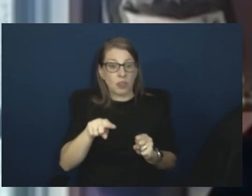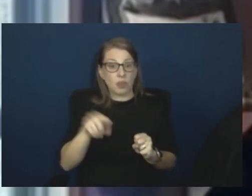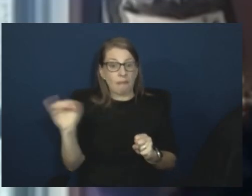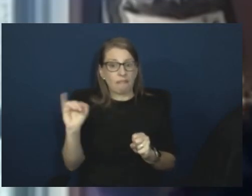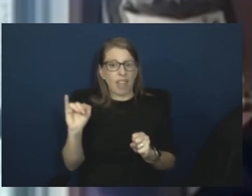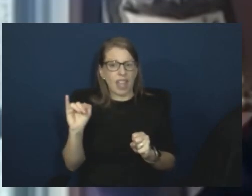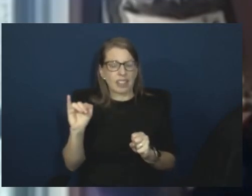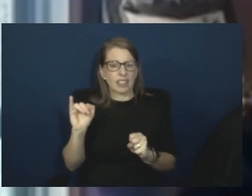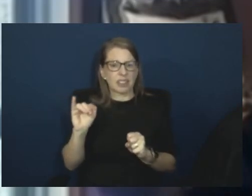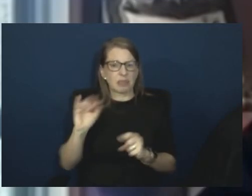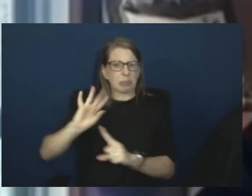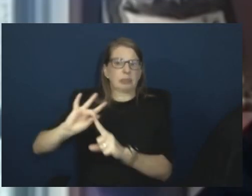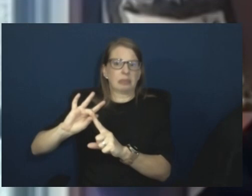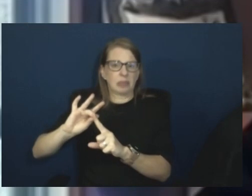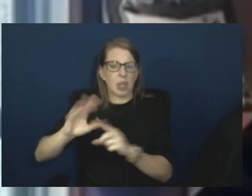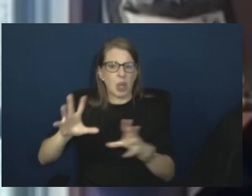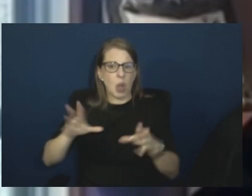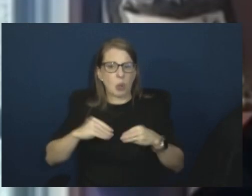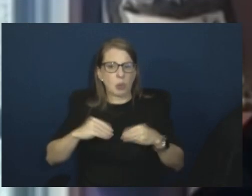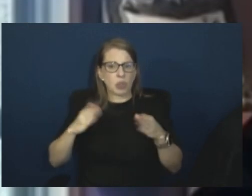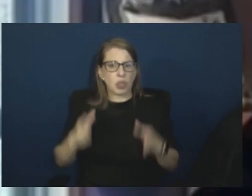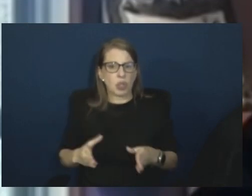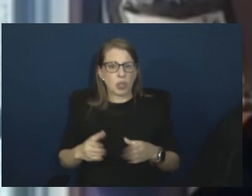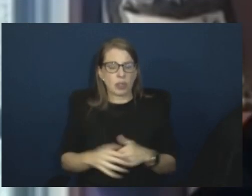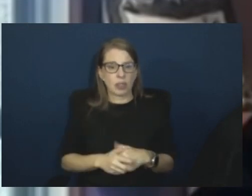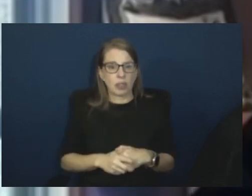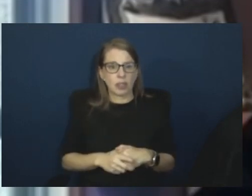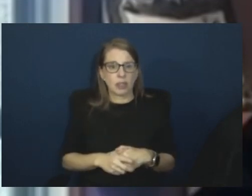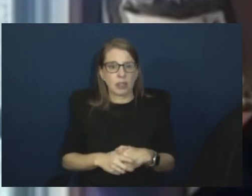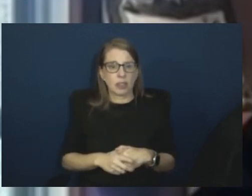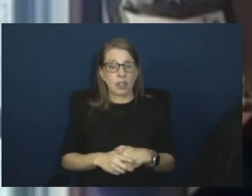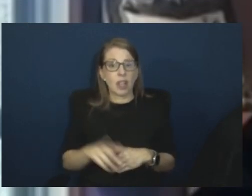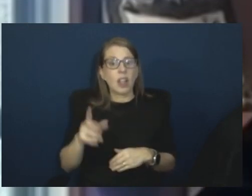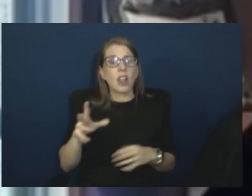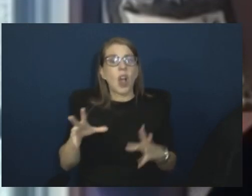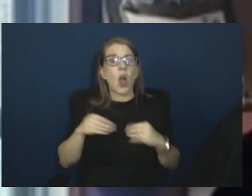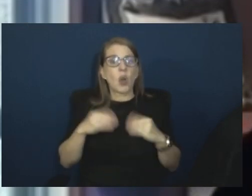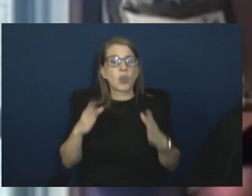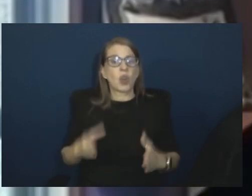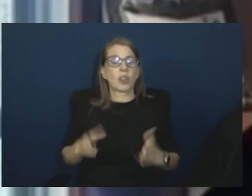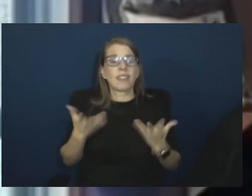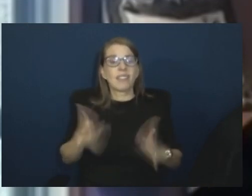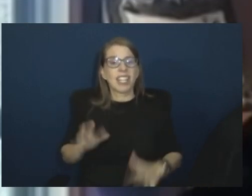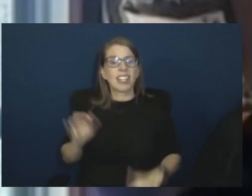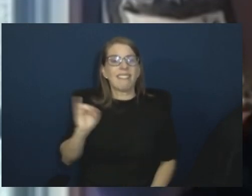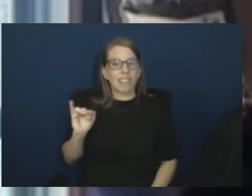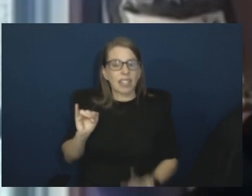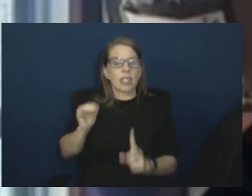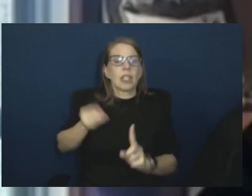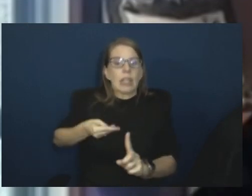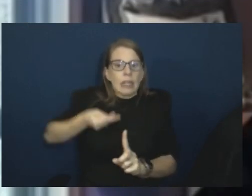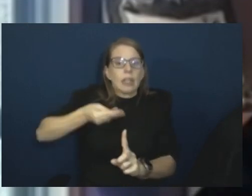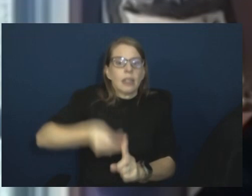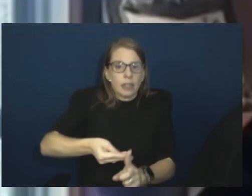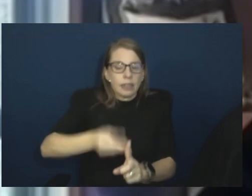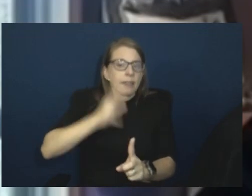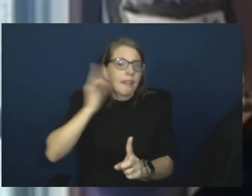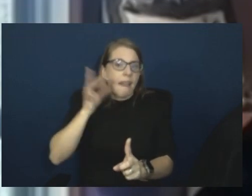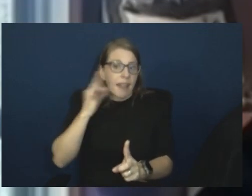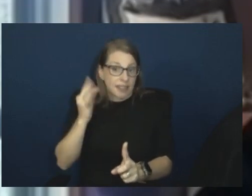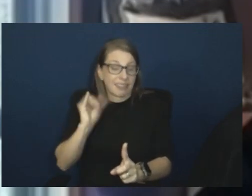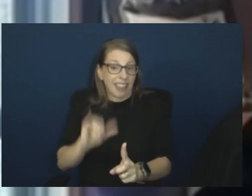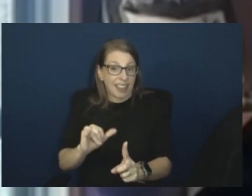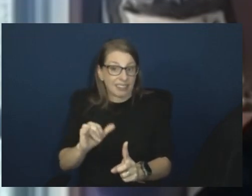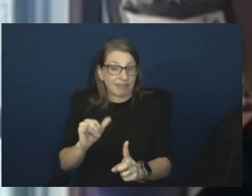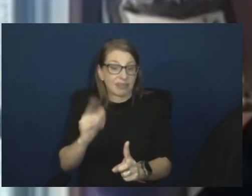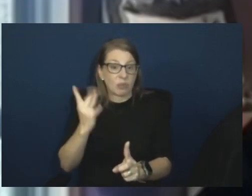But is it a situation where, since those owners were infected and the source of the cat infection in the first place, that's why we're